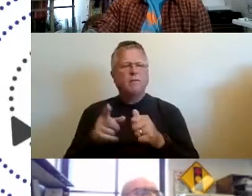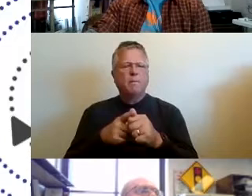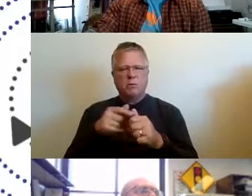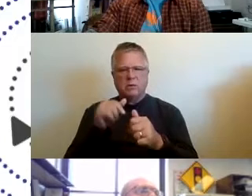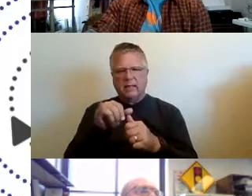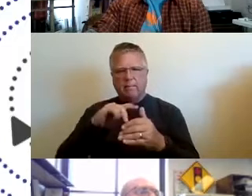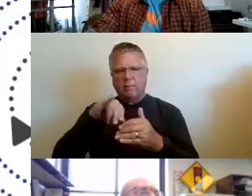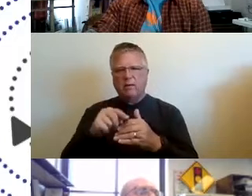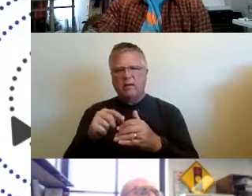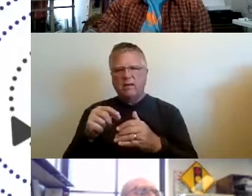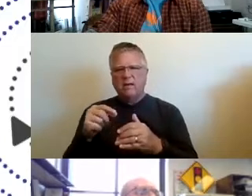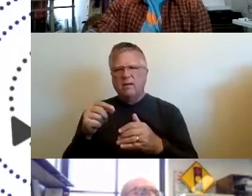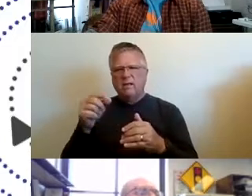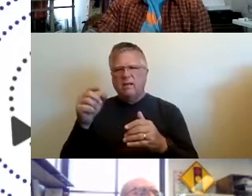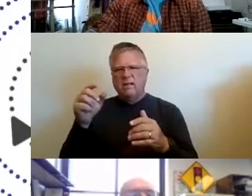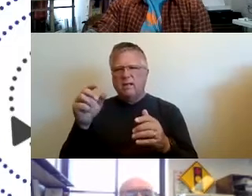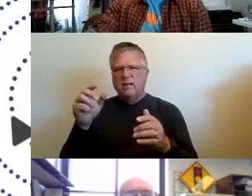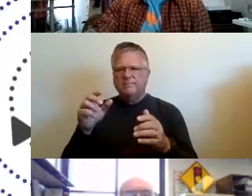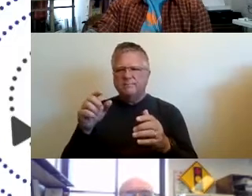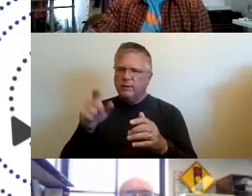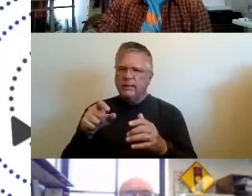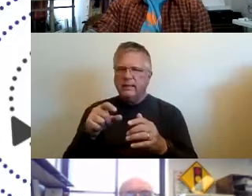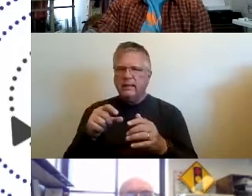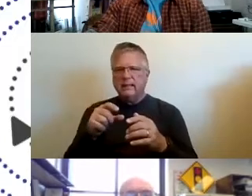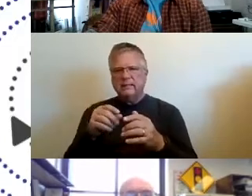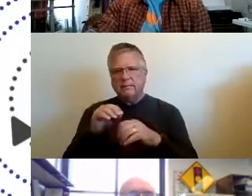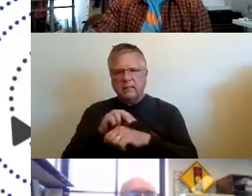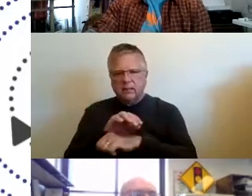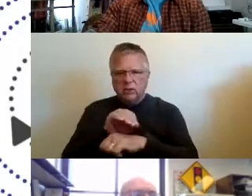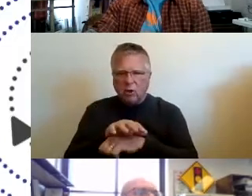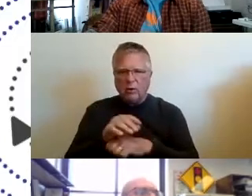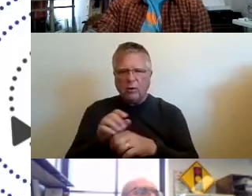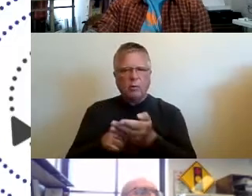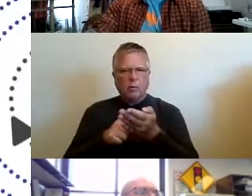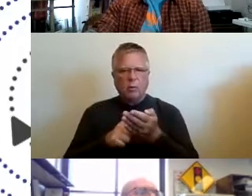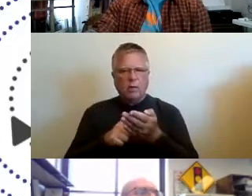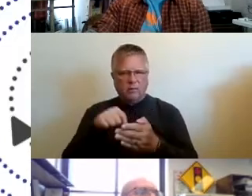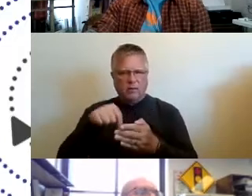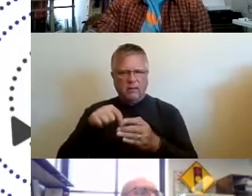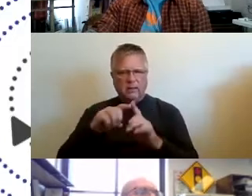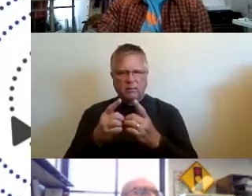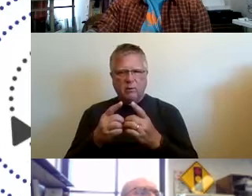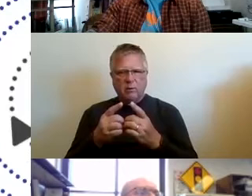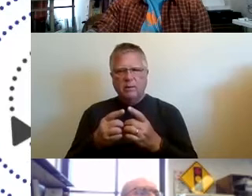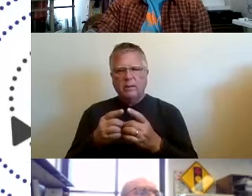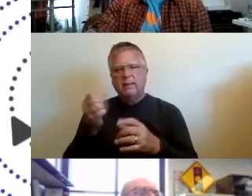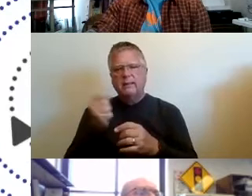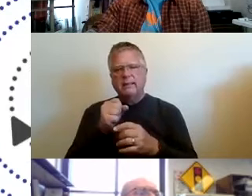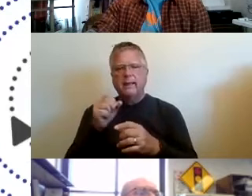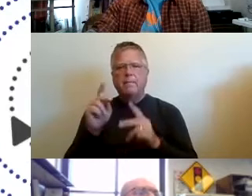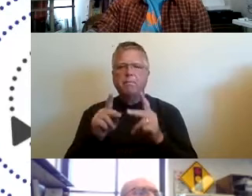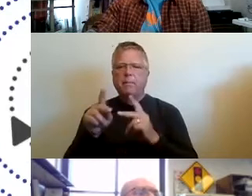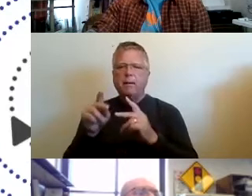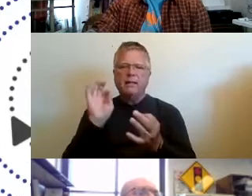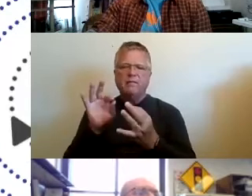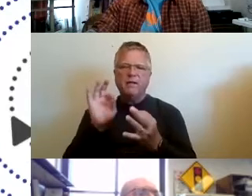public involvement is consult, where we are required as a department to obtain public feedback on our